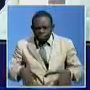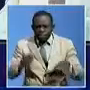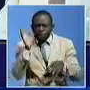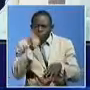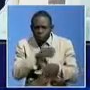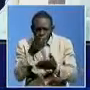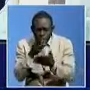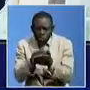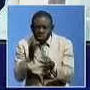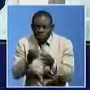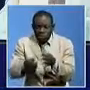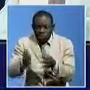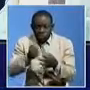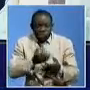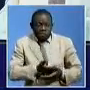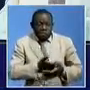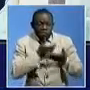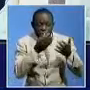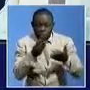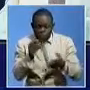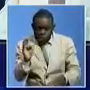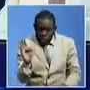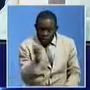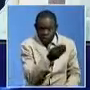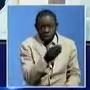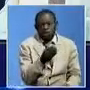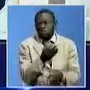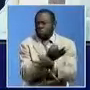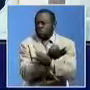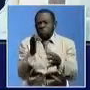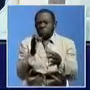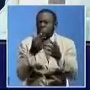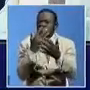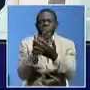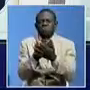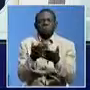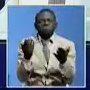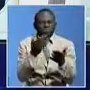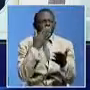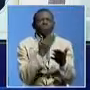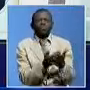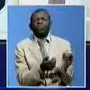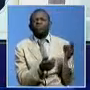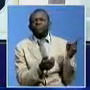President Kalunga Sampa says the decision is well calculated, as government